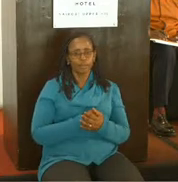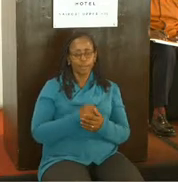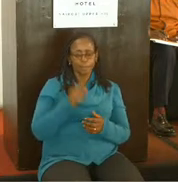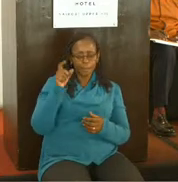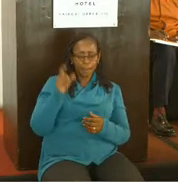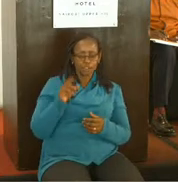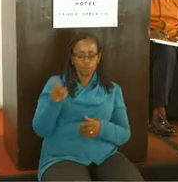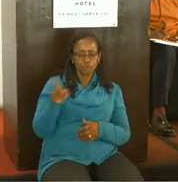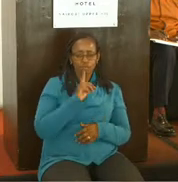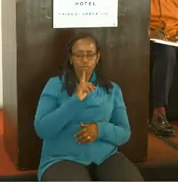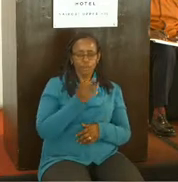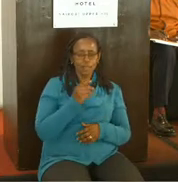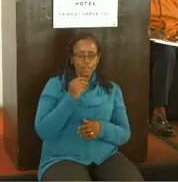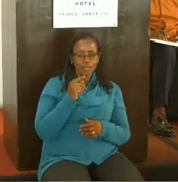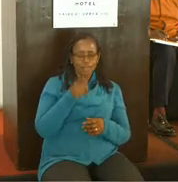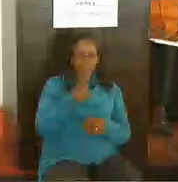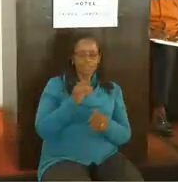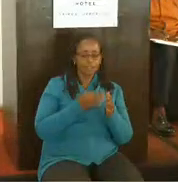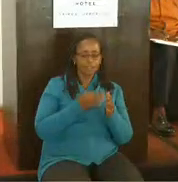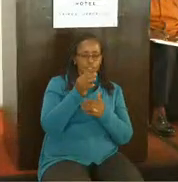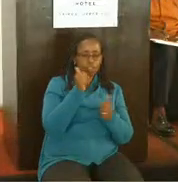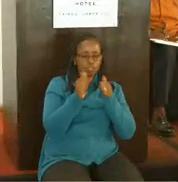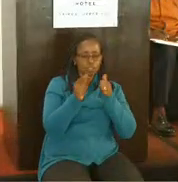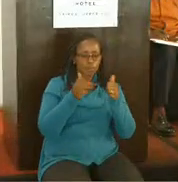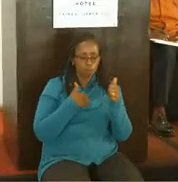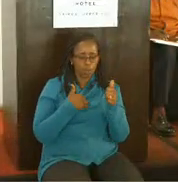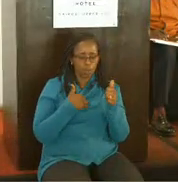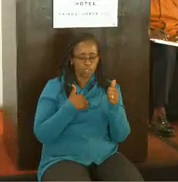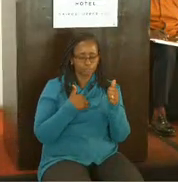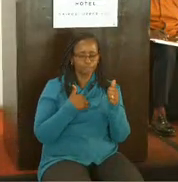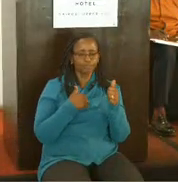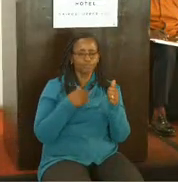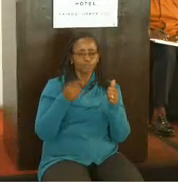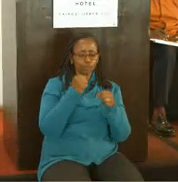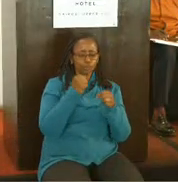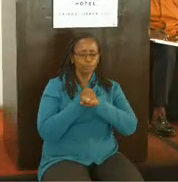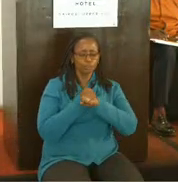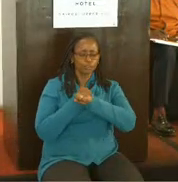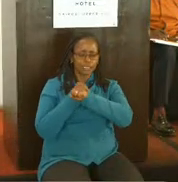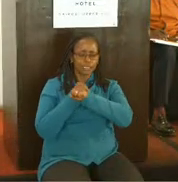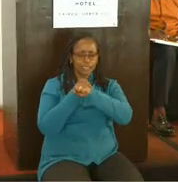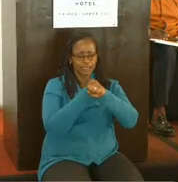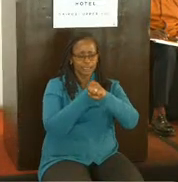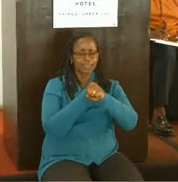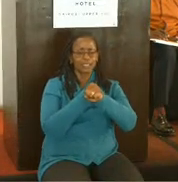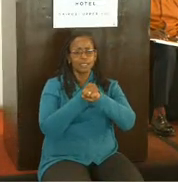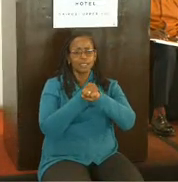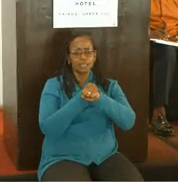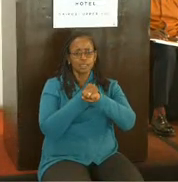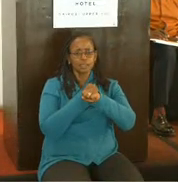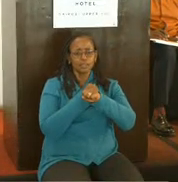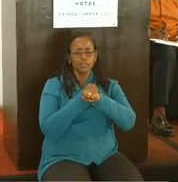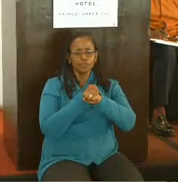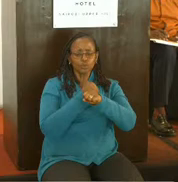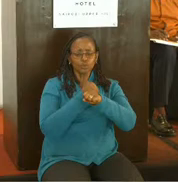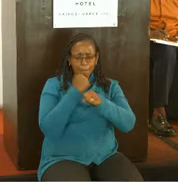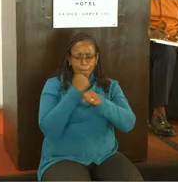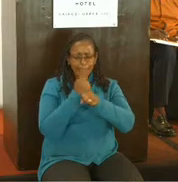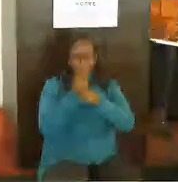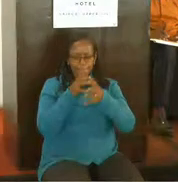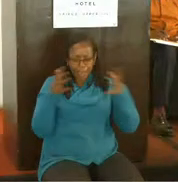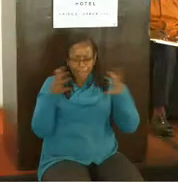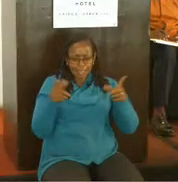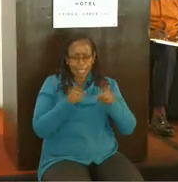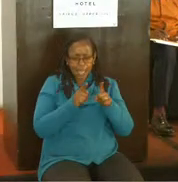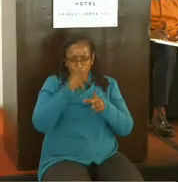says it's the future I want to close to protect to fatten like the goats in which I put